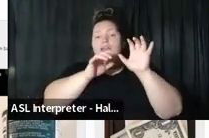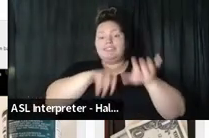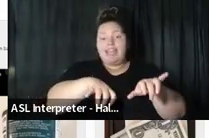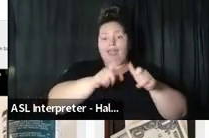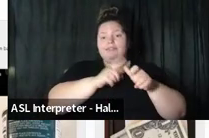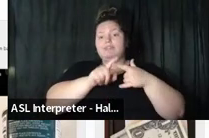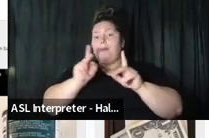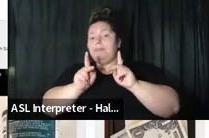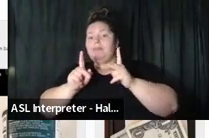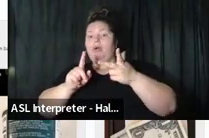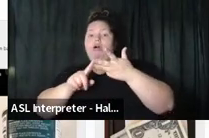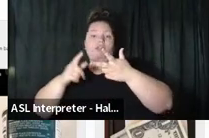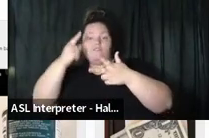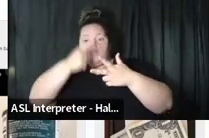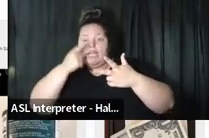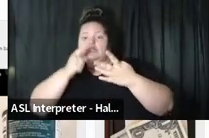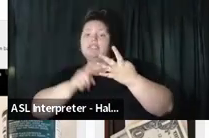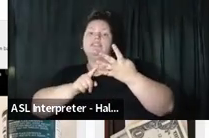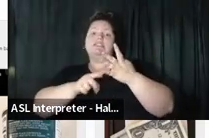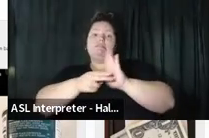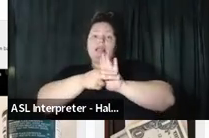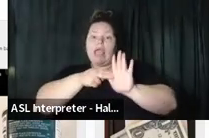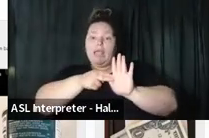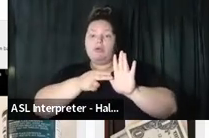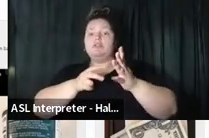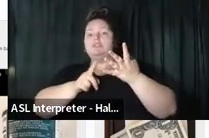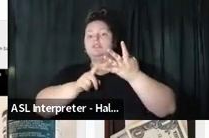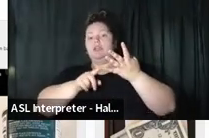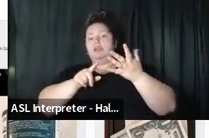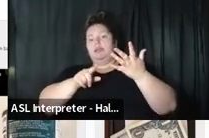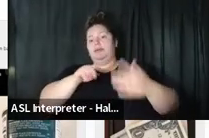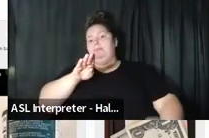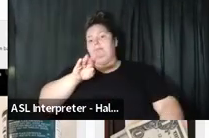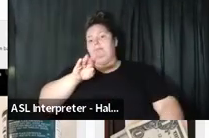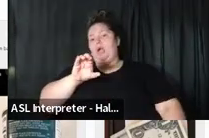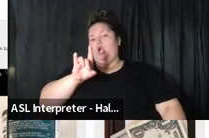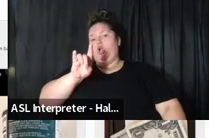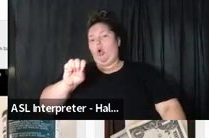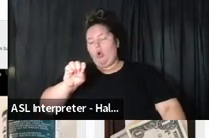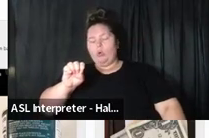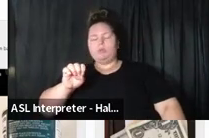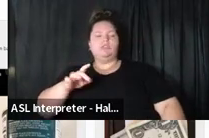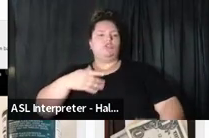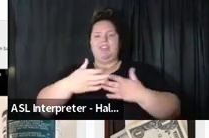currency, labels, barcodes. So things that you would need to see on the